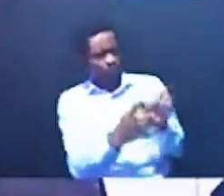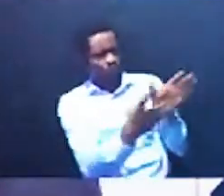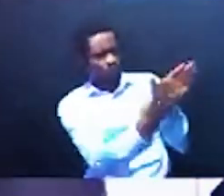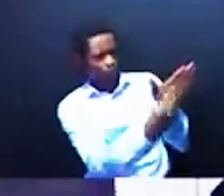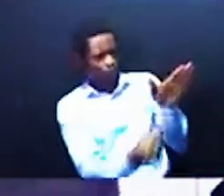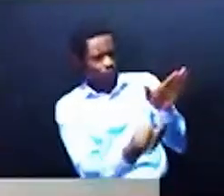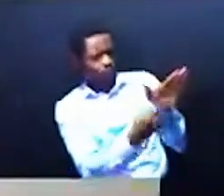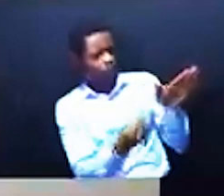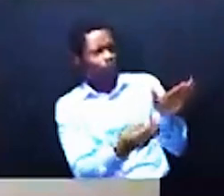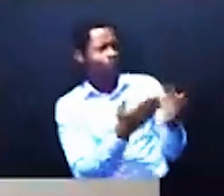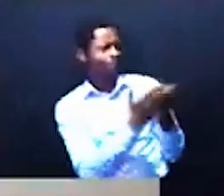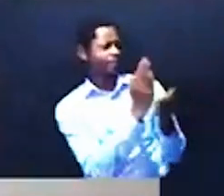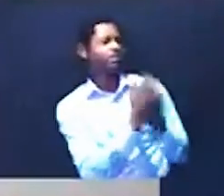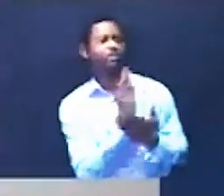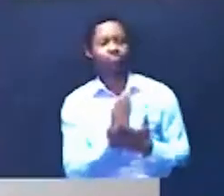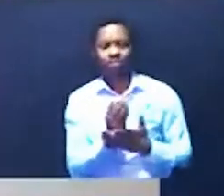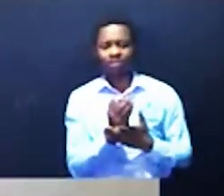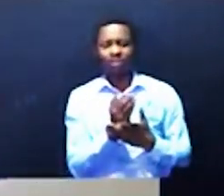righteousness. Oh,